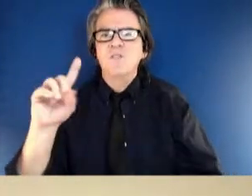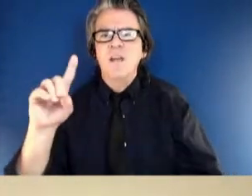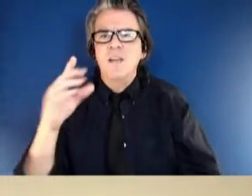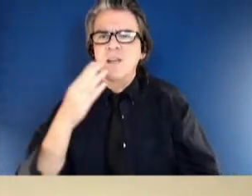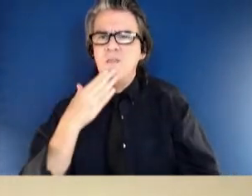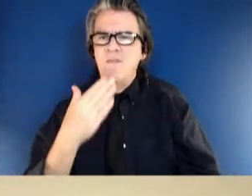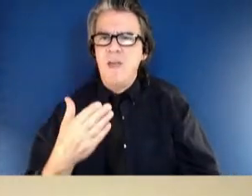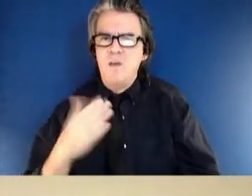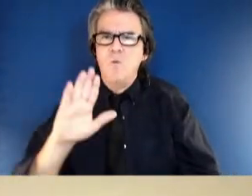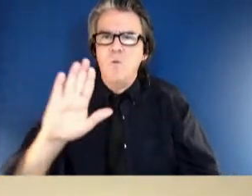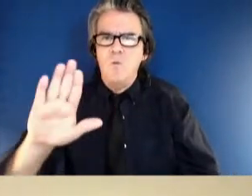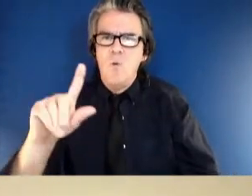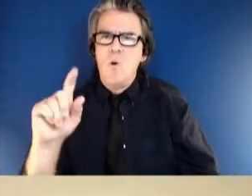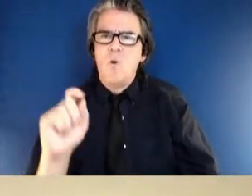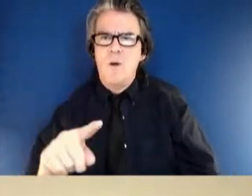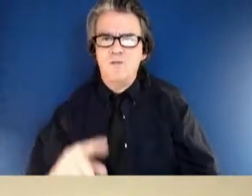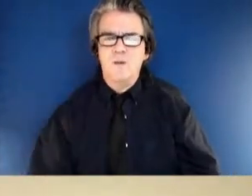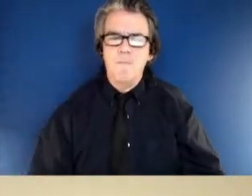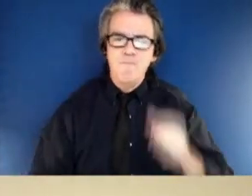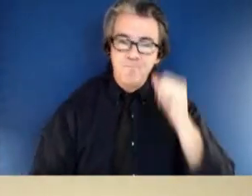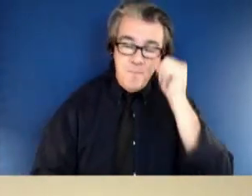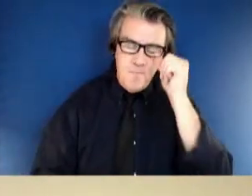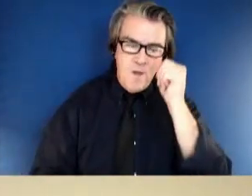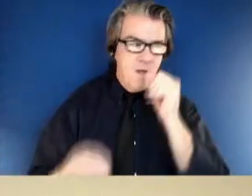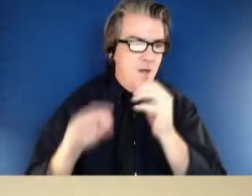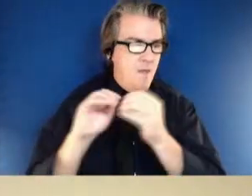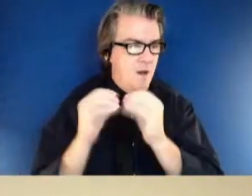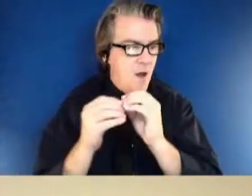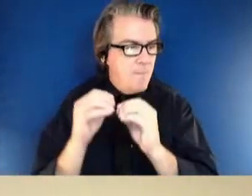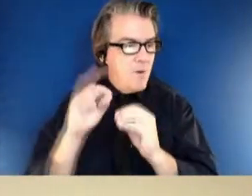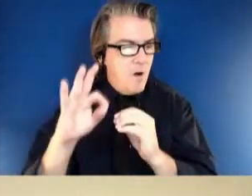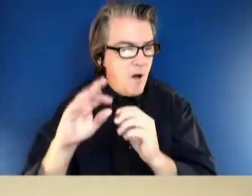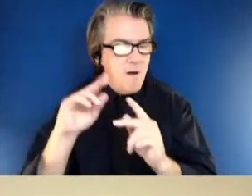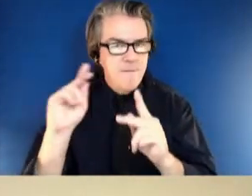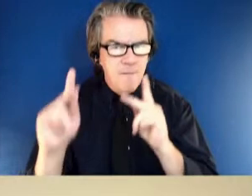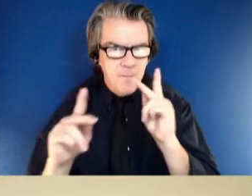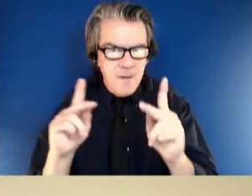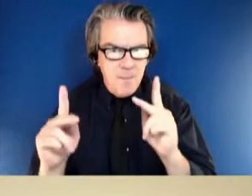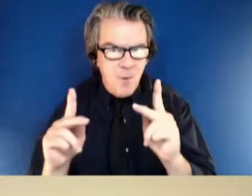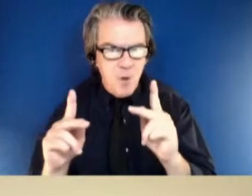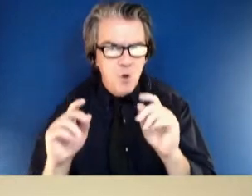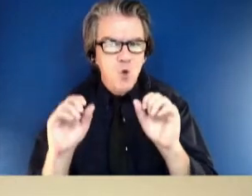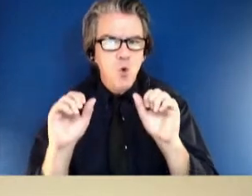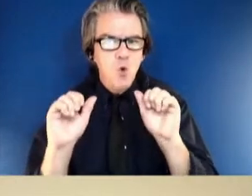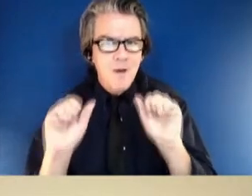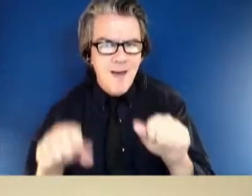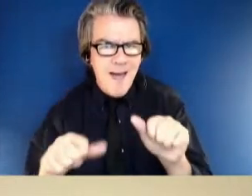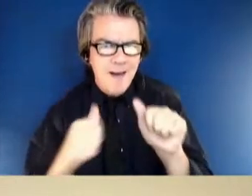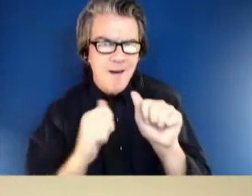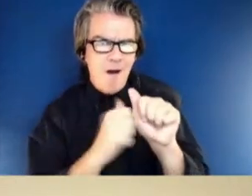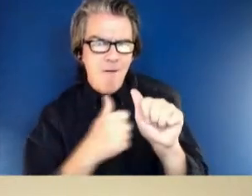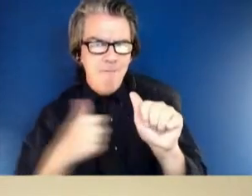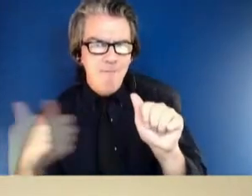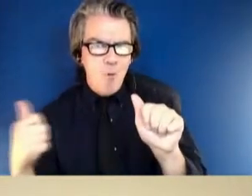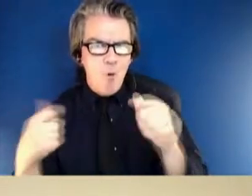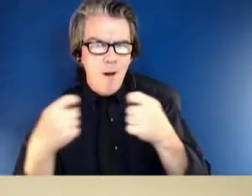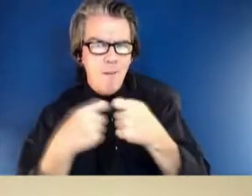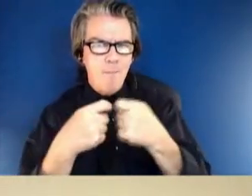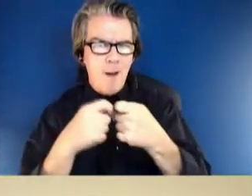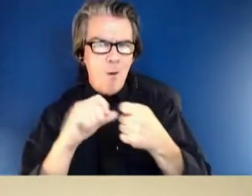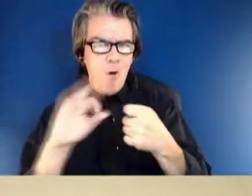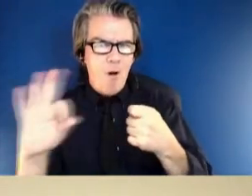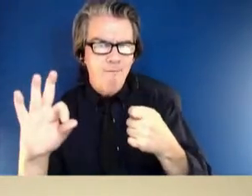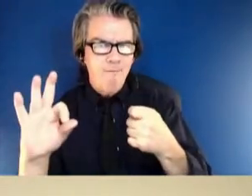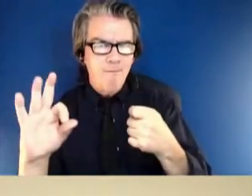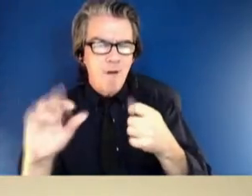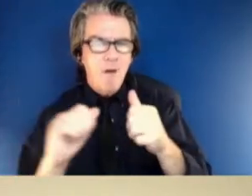questions. Starting with the number of people who will avoid an extended duration shutoff as part of